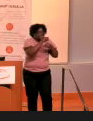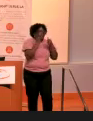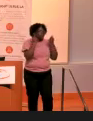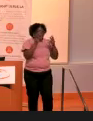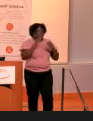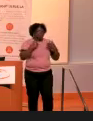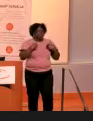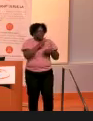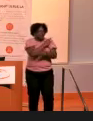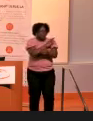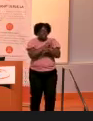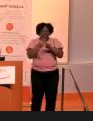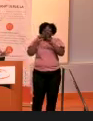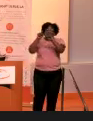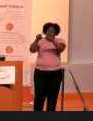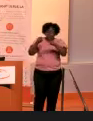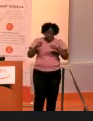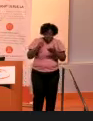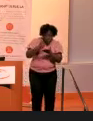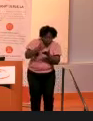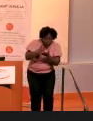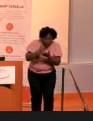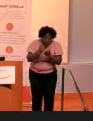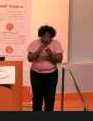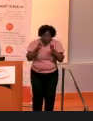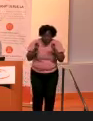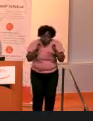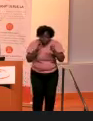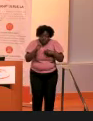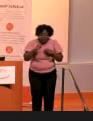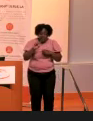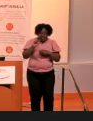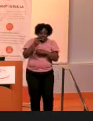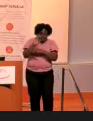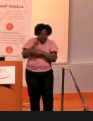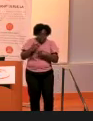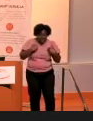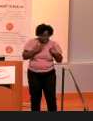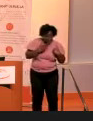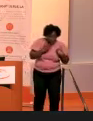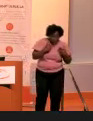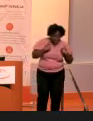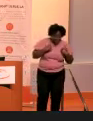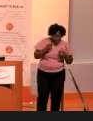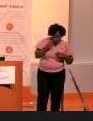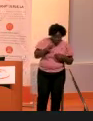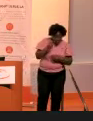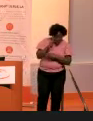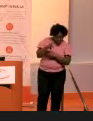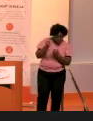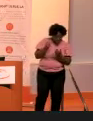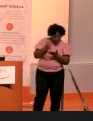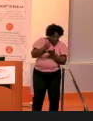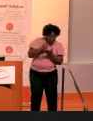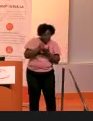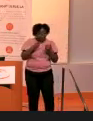clinical nutrition when I want to see if they can help us get a patient on this type of medication. And but if any of you